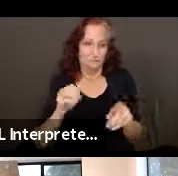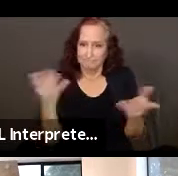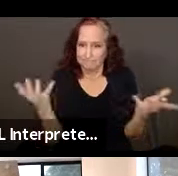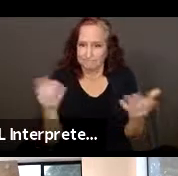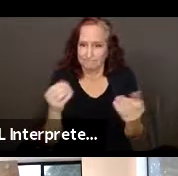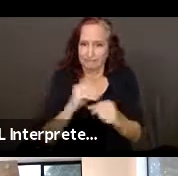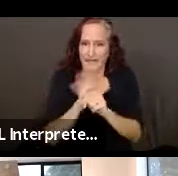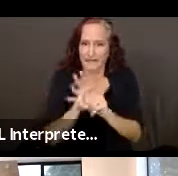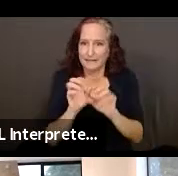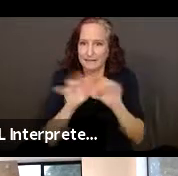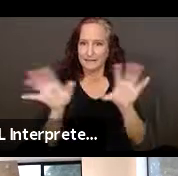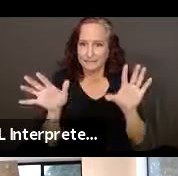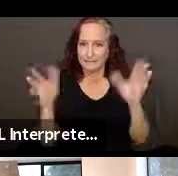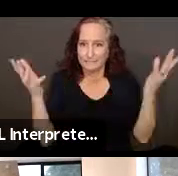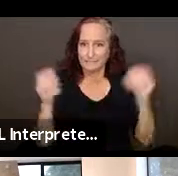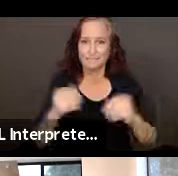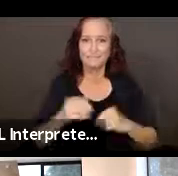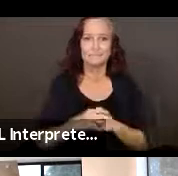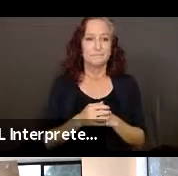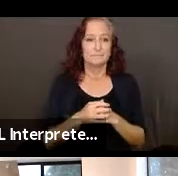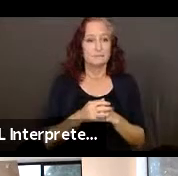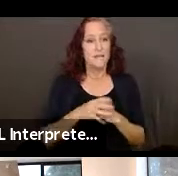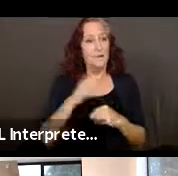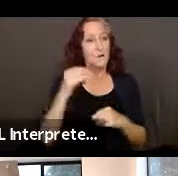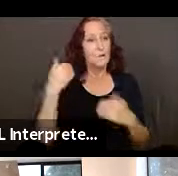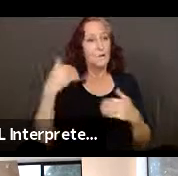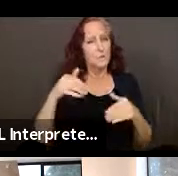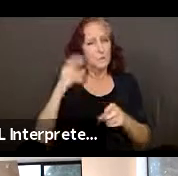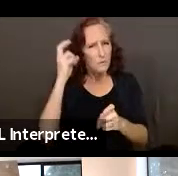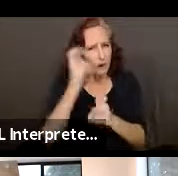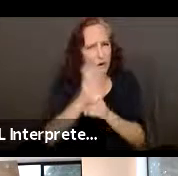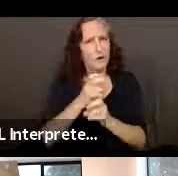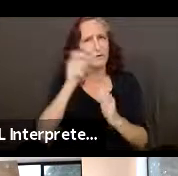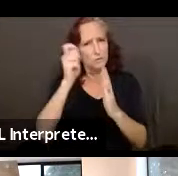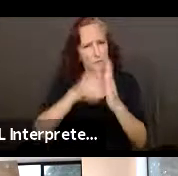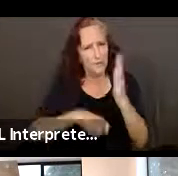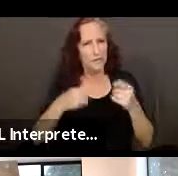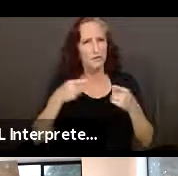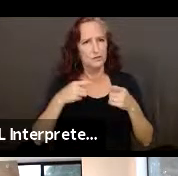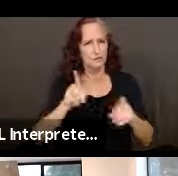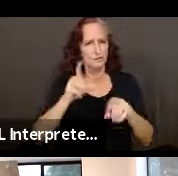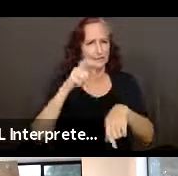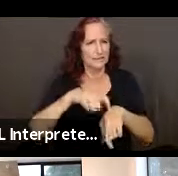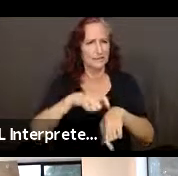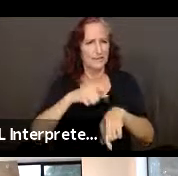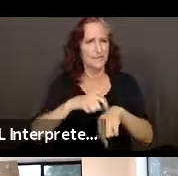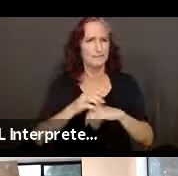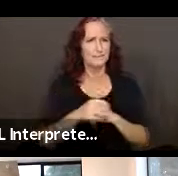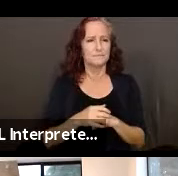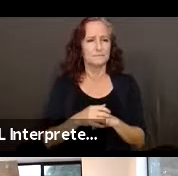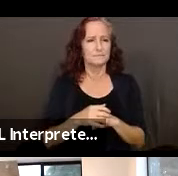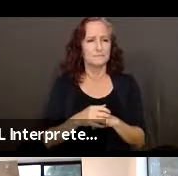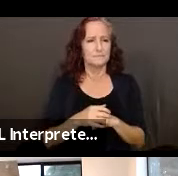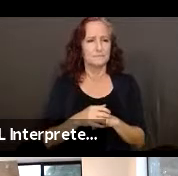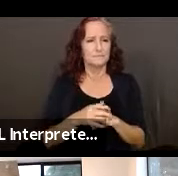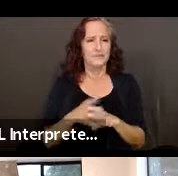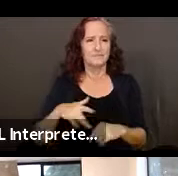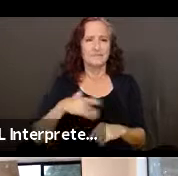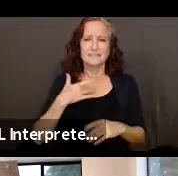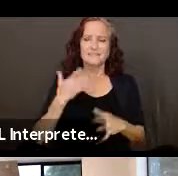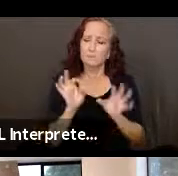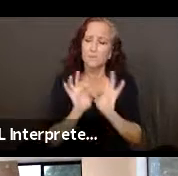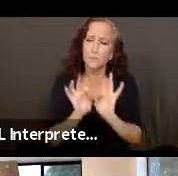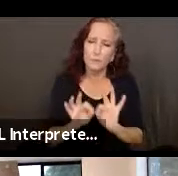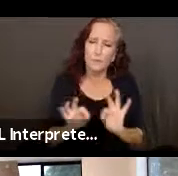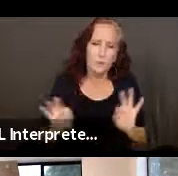pandemic, and it actually was really difficult to write during that time. And so it feels really especially important also,